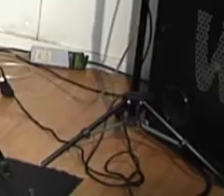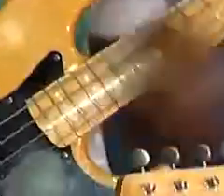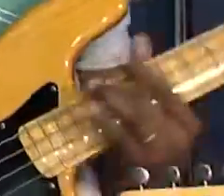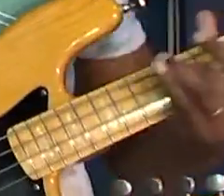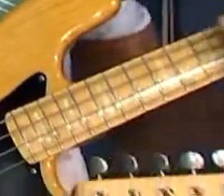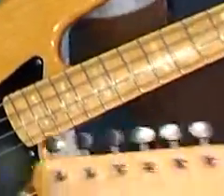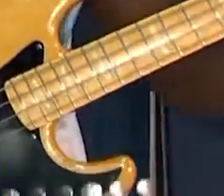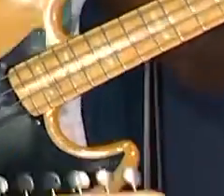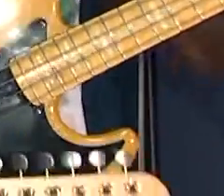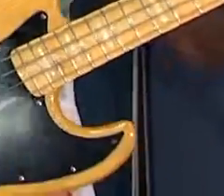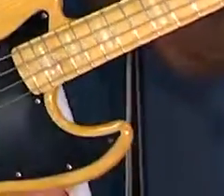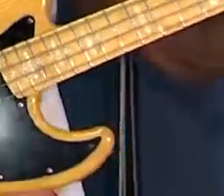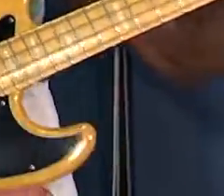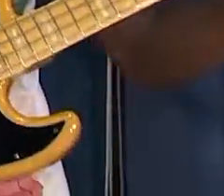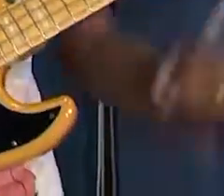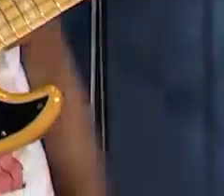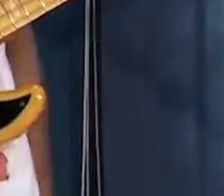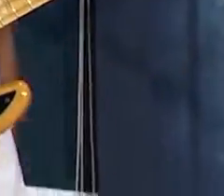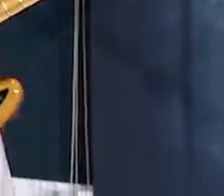rain, purple rain.